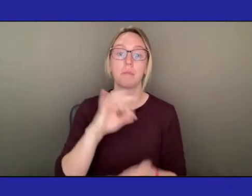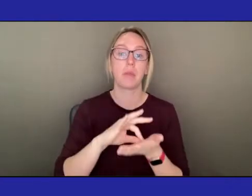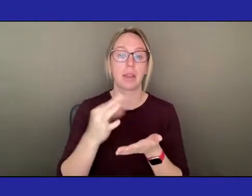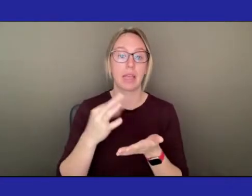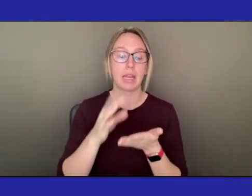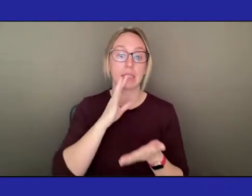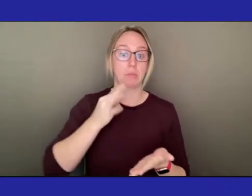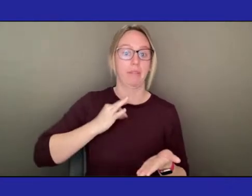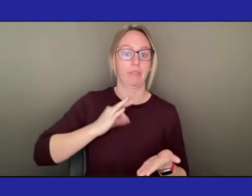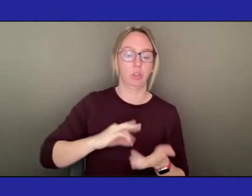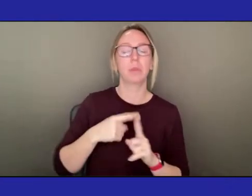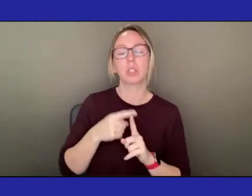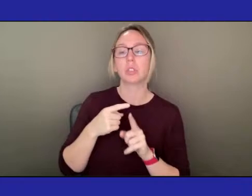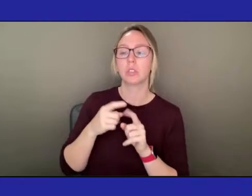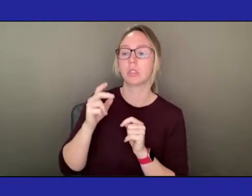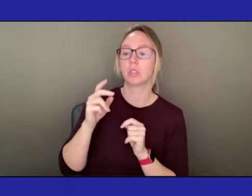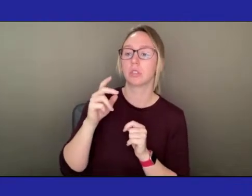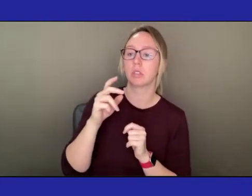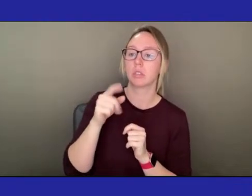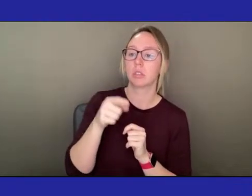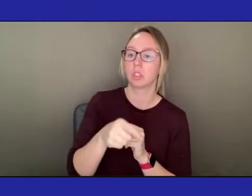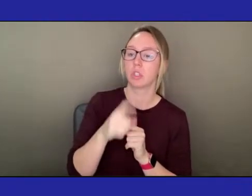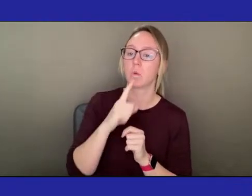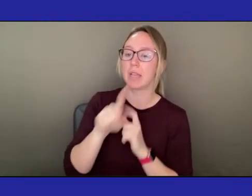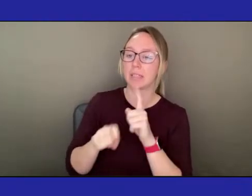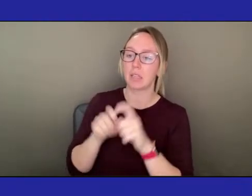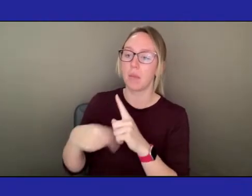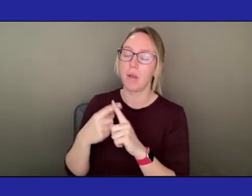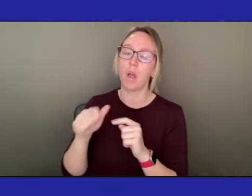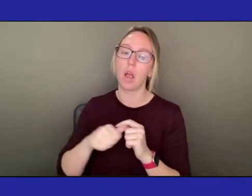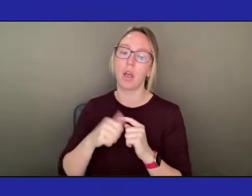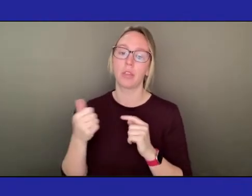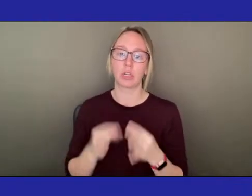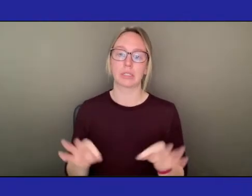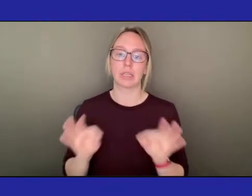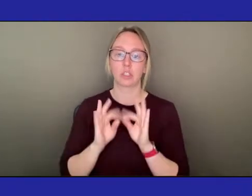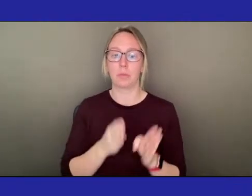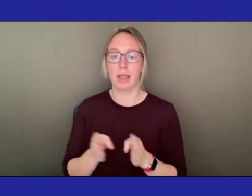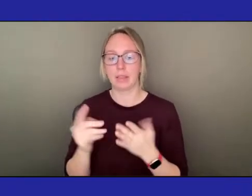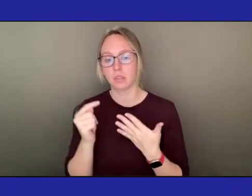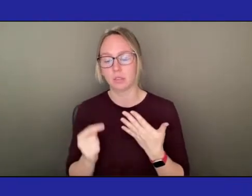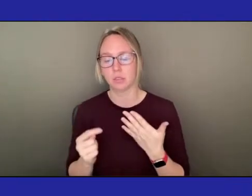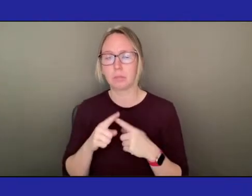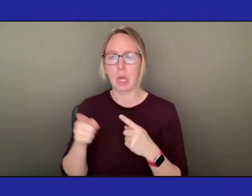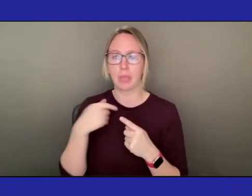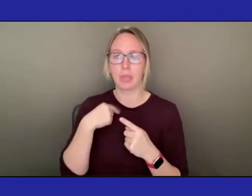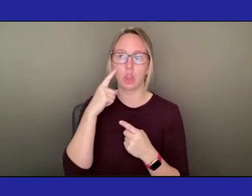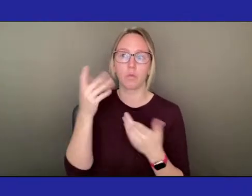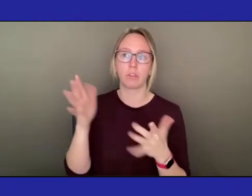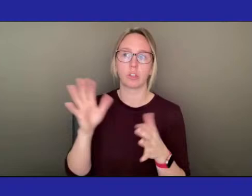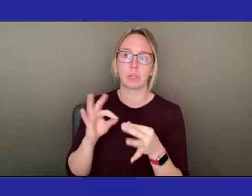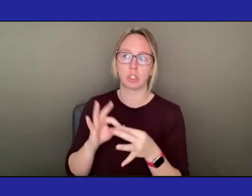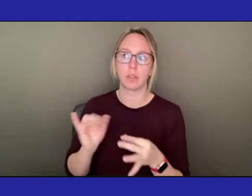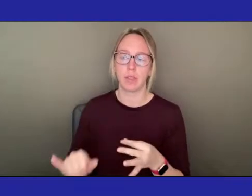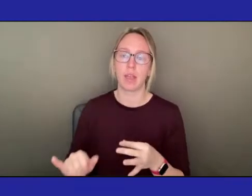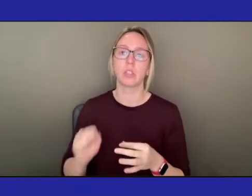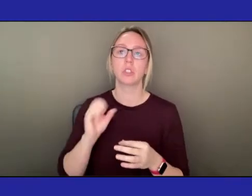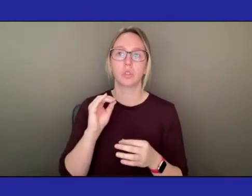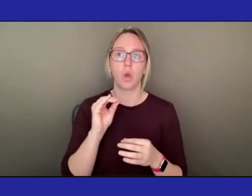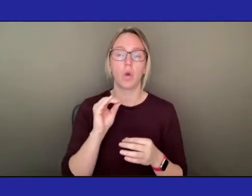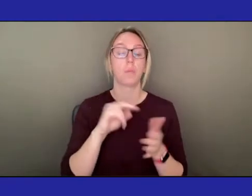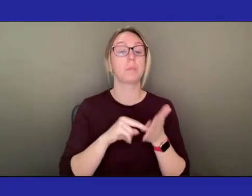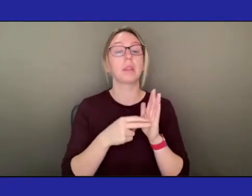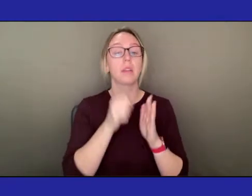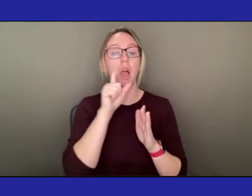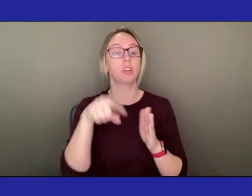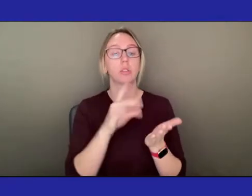other, for example, essential plan and so on. But I think you did mention actually that it's obviously not just the Medicaid, and the analysis is actually going to be,